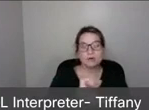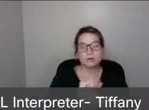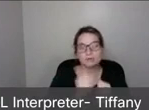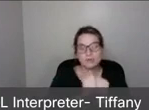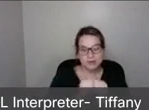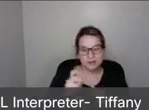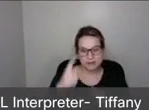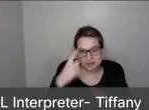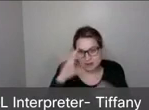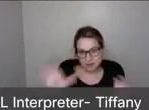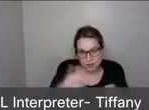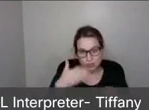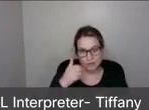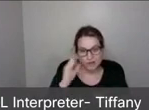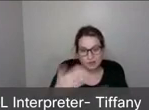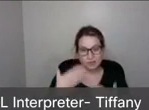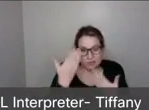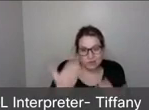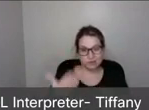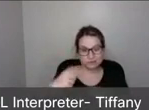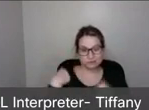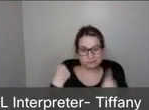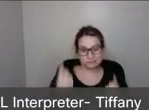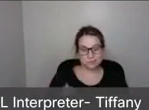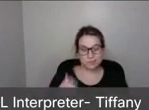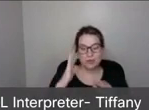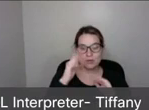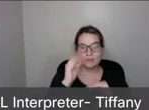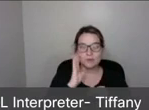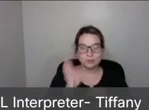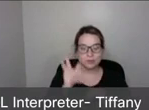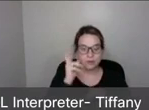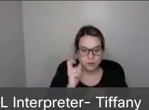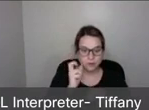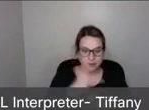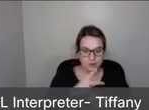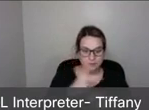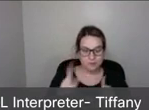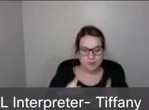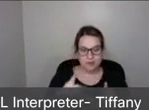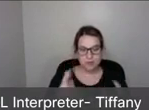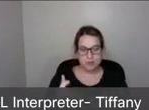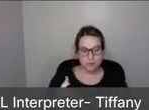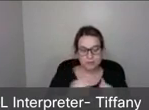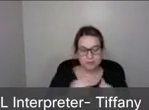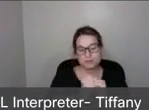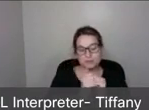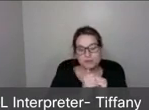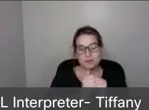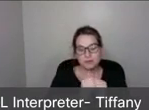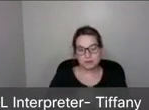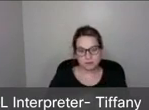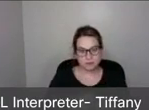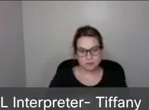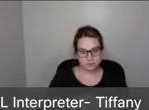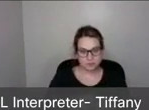do better than what you've proposed to us so far. And we just hope that you'll listen and keep the people that want to be together so